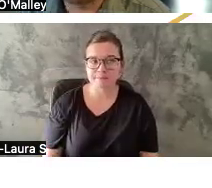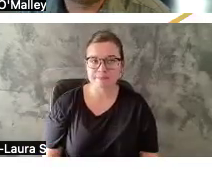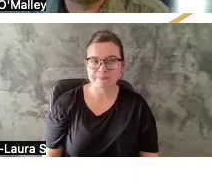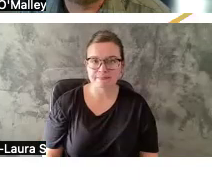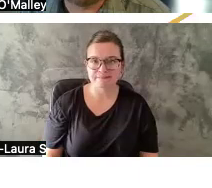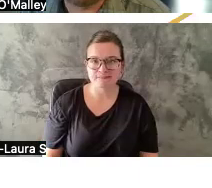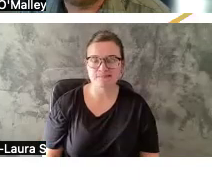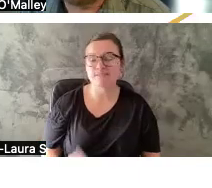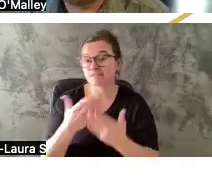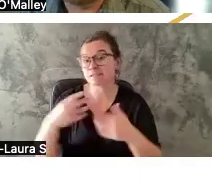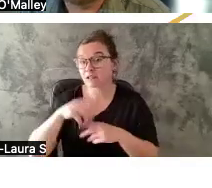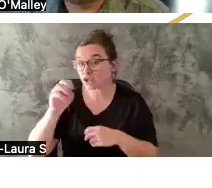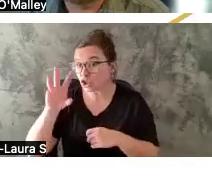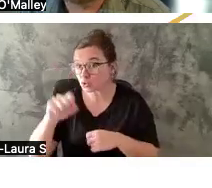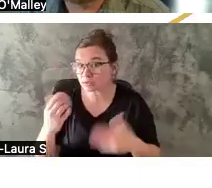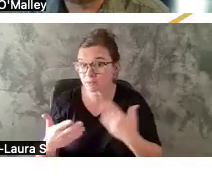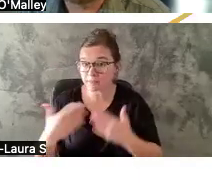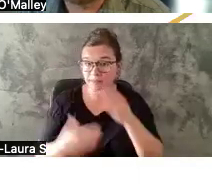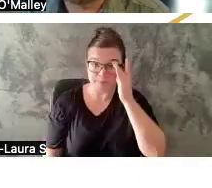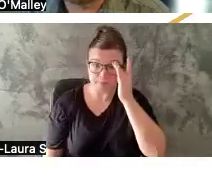Or things in the news, perhaps.